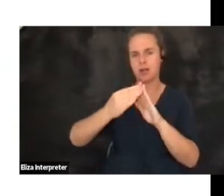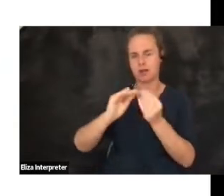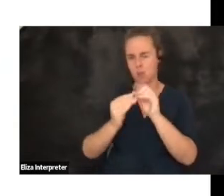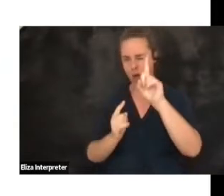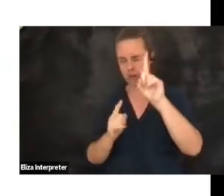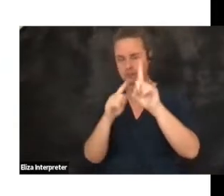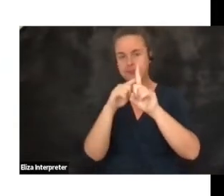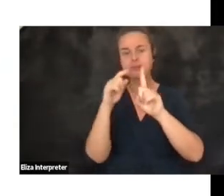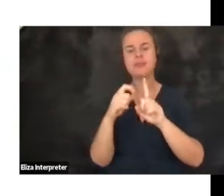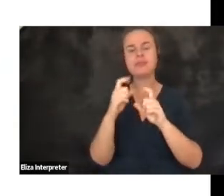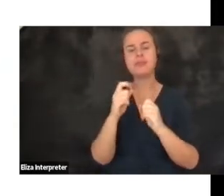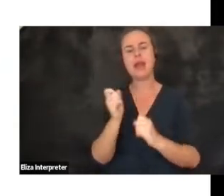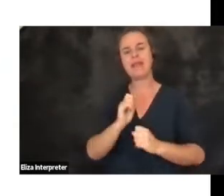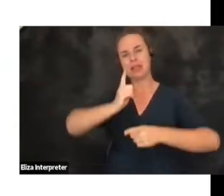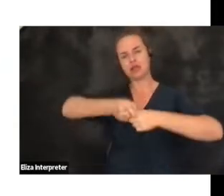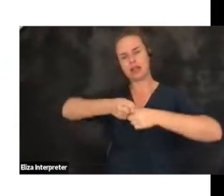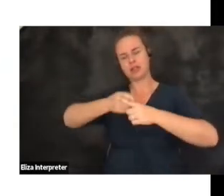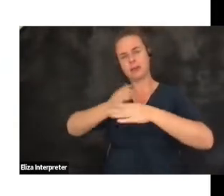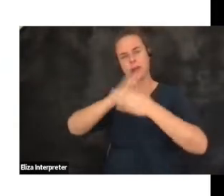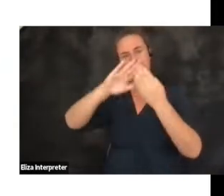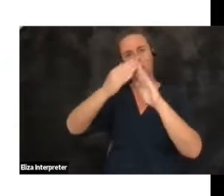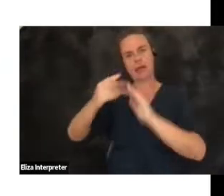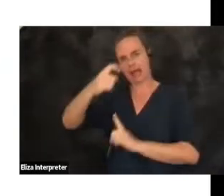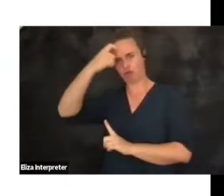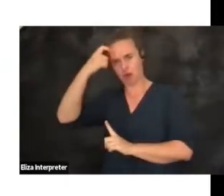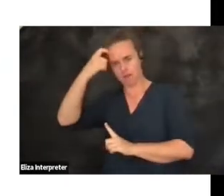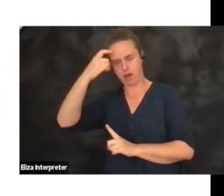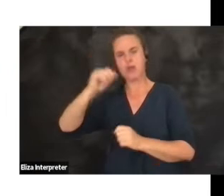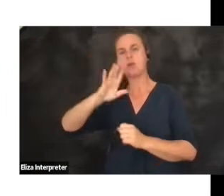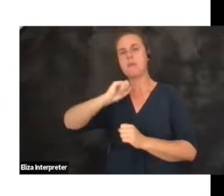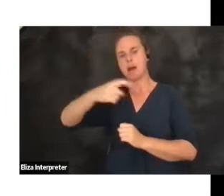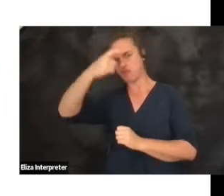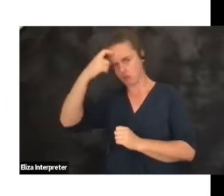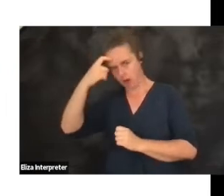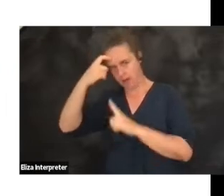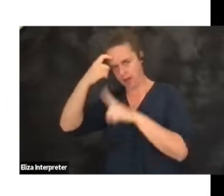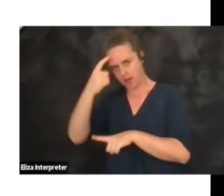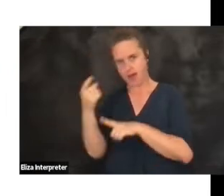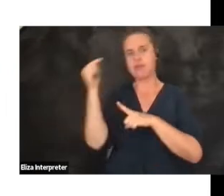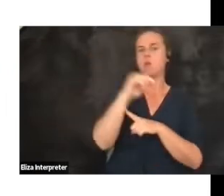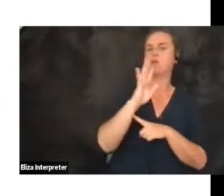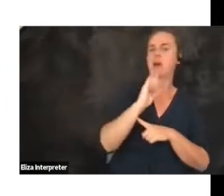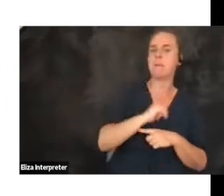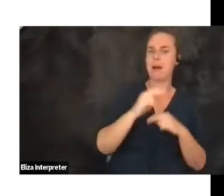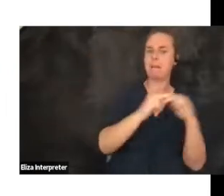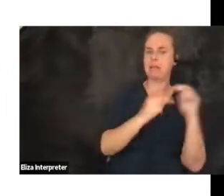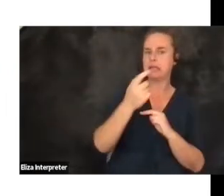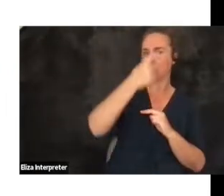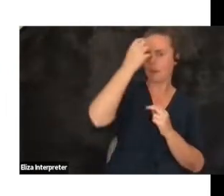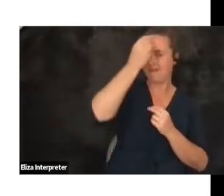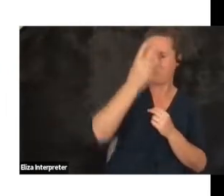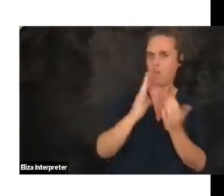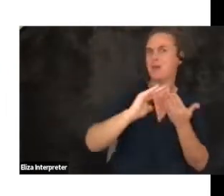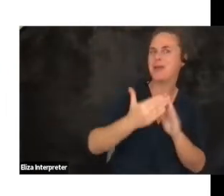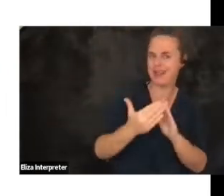that intersection between community and trauma. And then I'm going to talk about trauma. And then I'm going to talk about building a trauma-informed